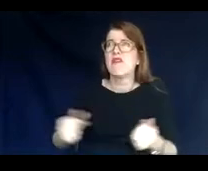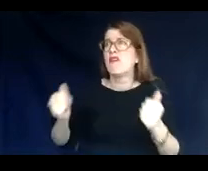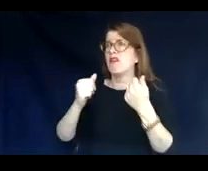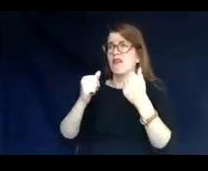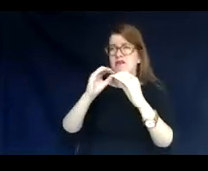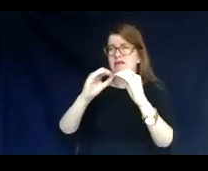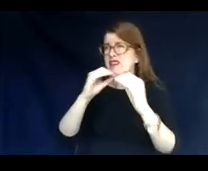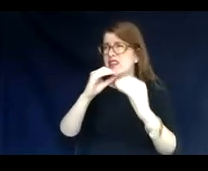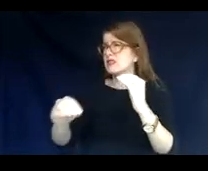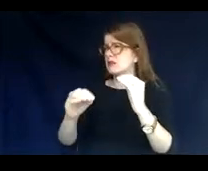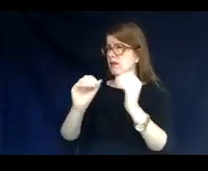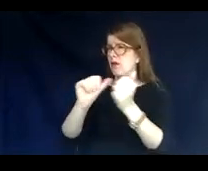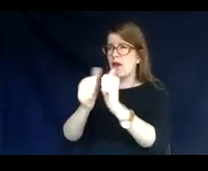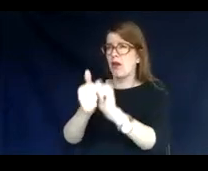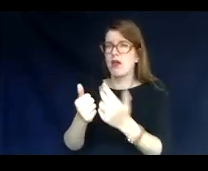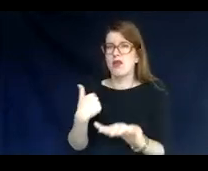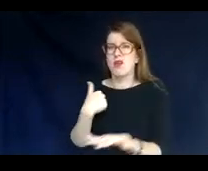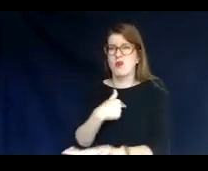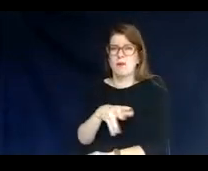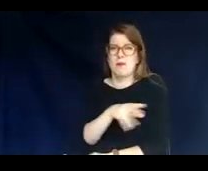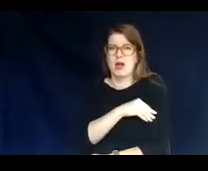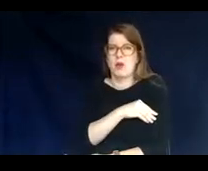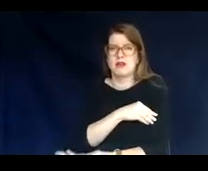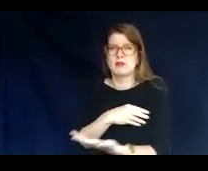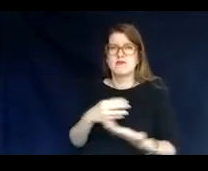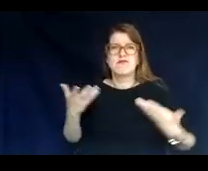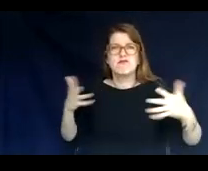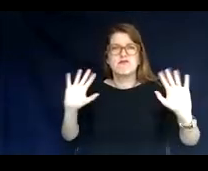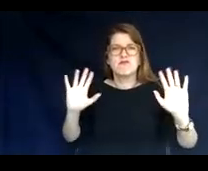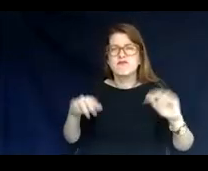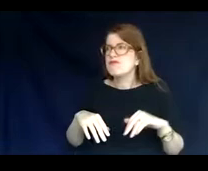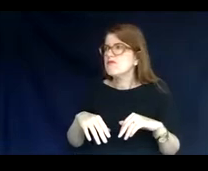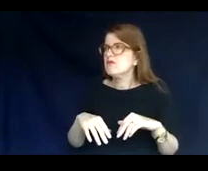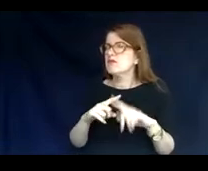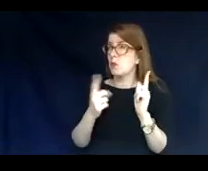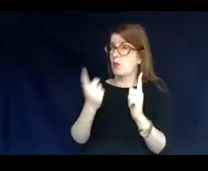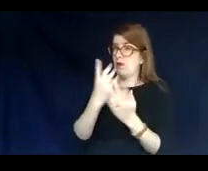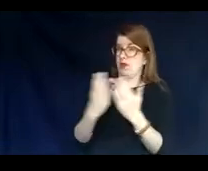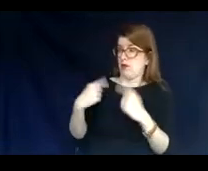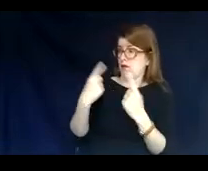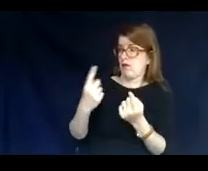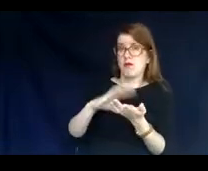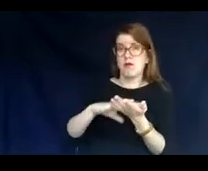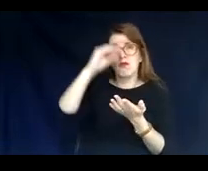But we're powerless. But the one thing that I've learned